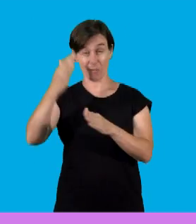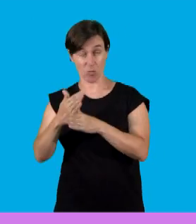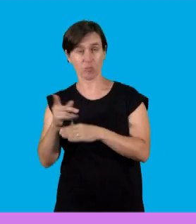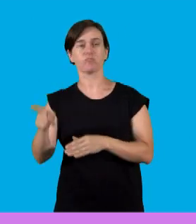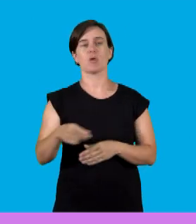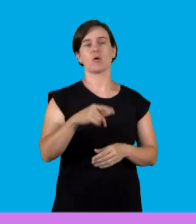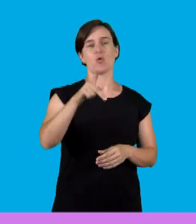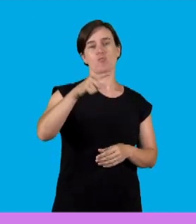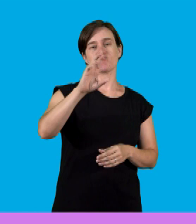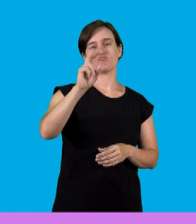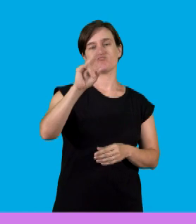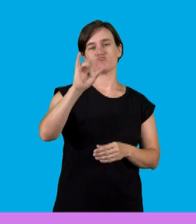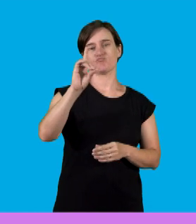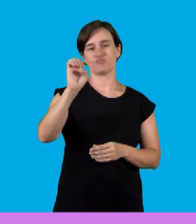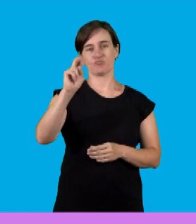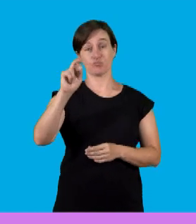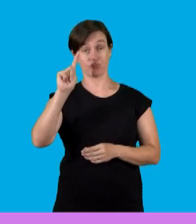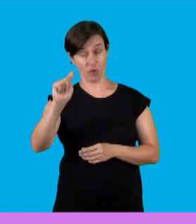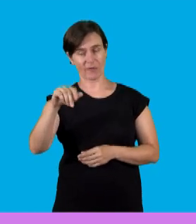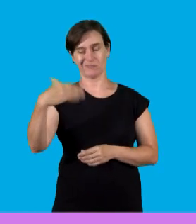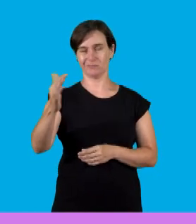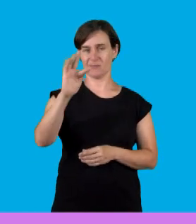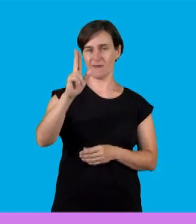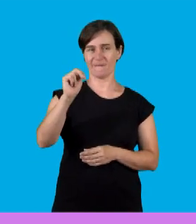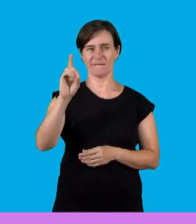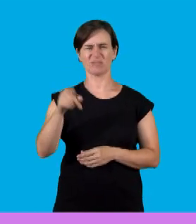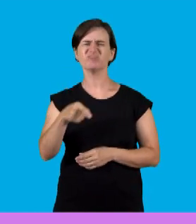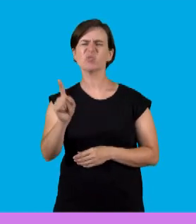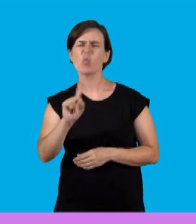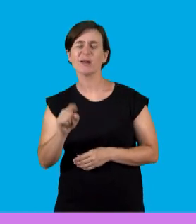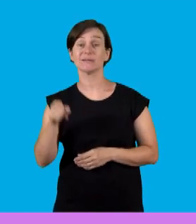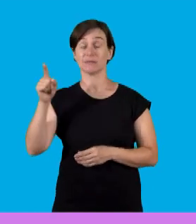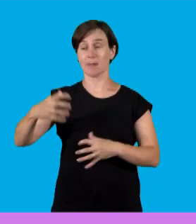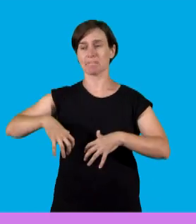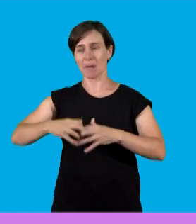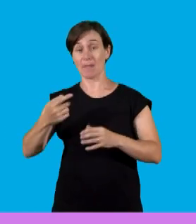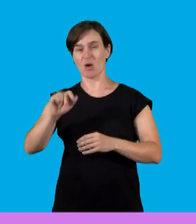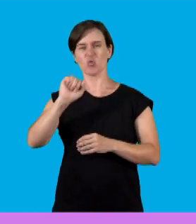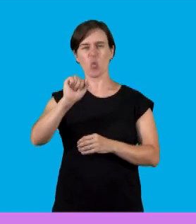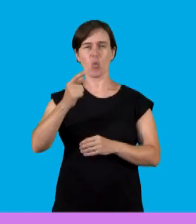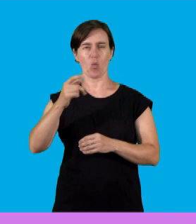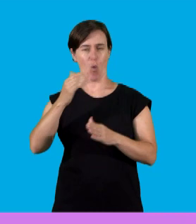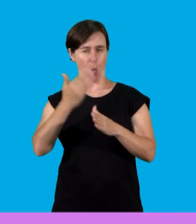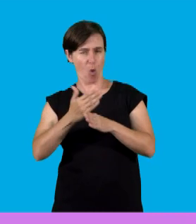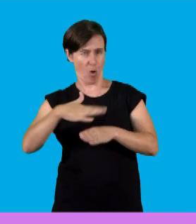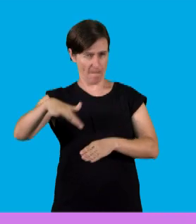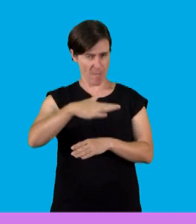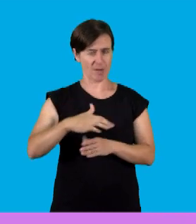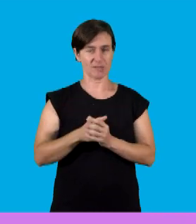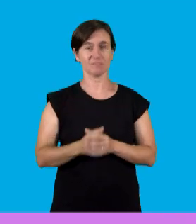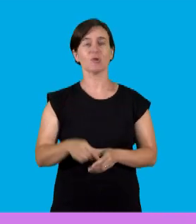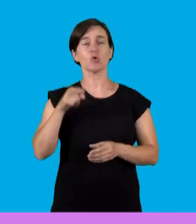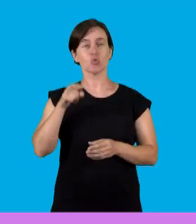we have what we call the Provident Fund. So what exactly is this? It's a fund established by an employer to facilitate